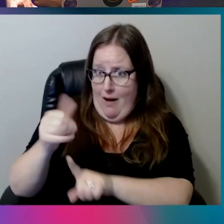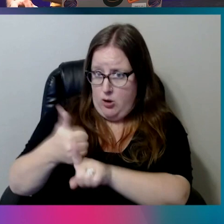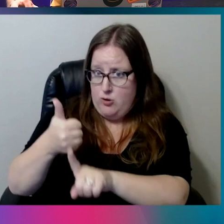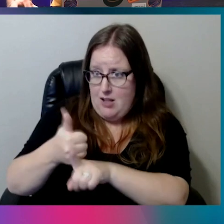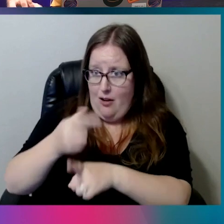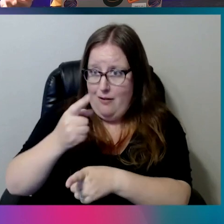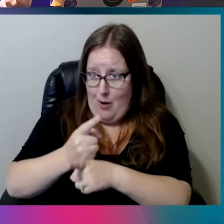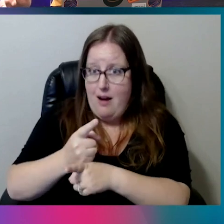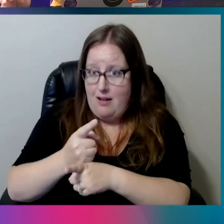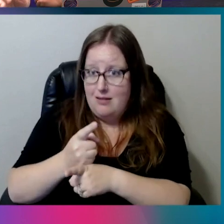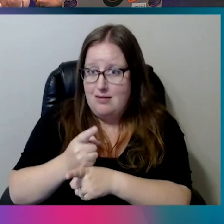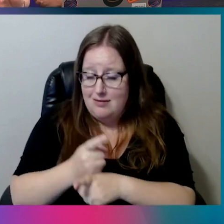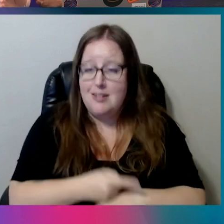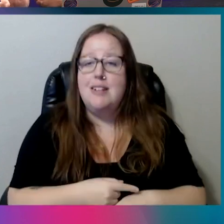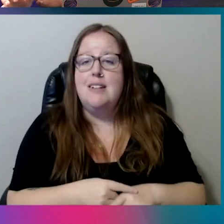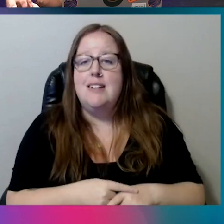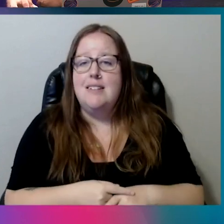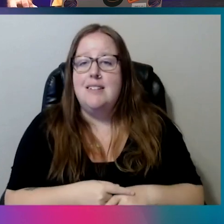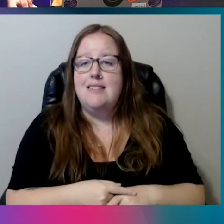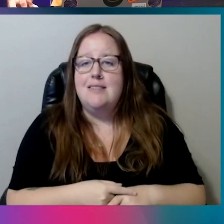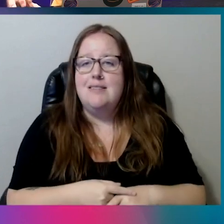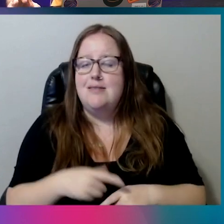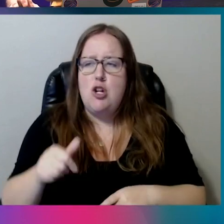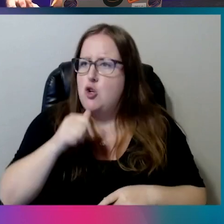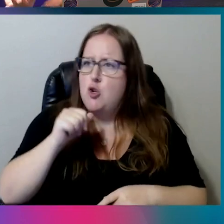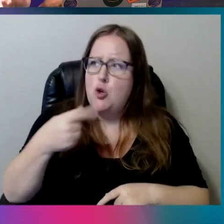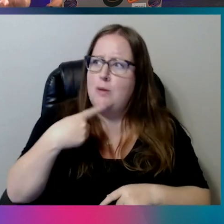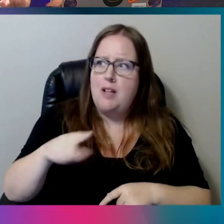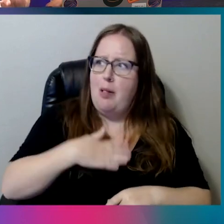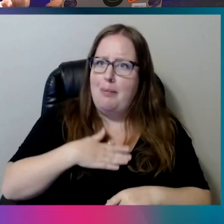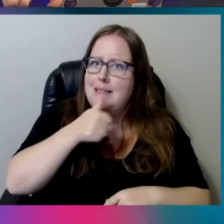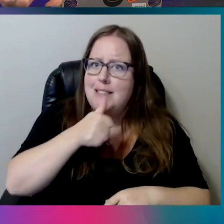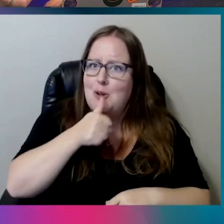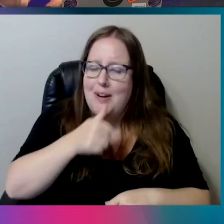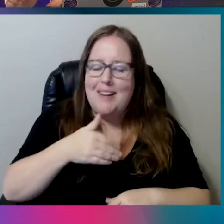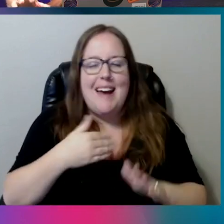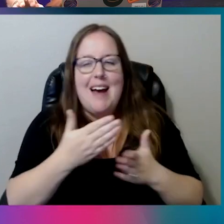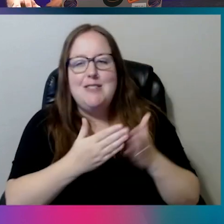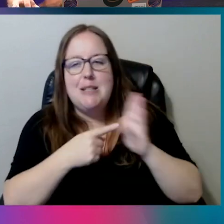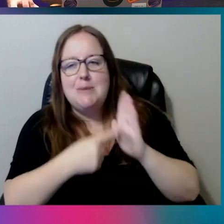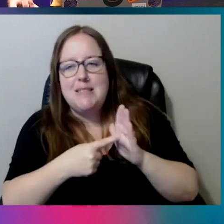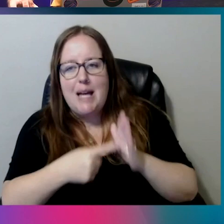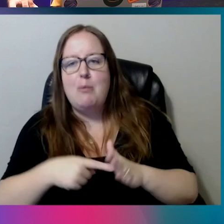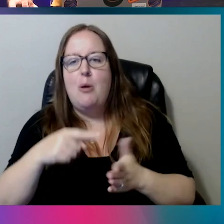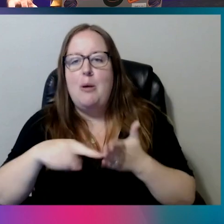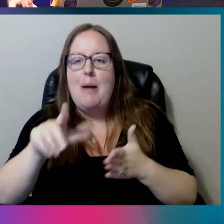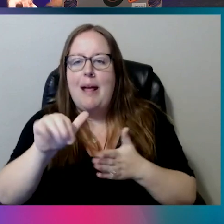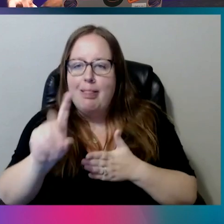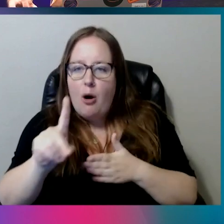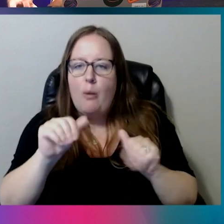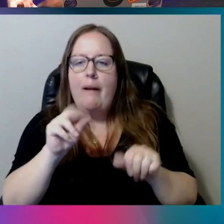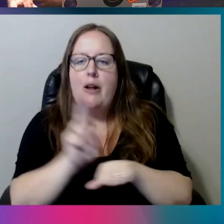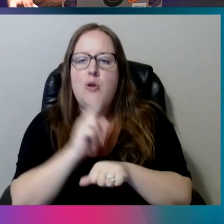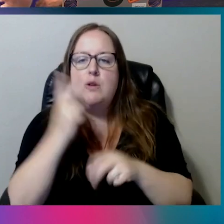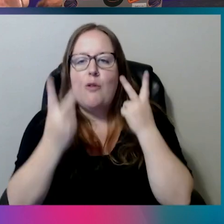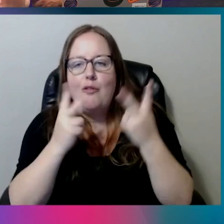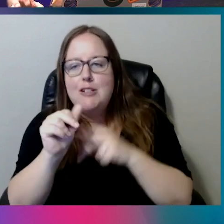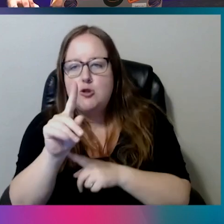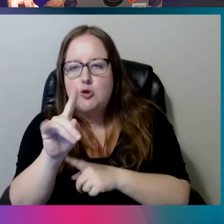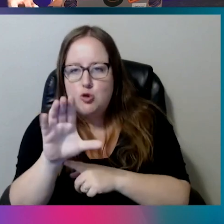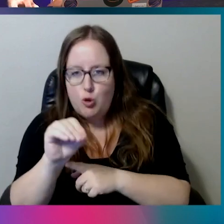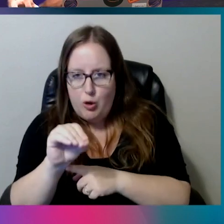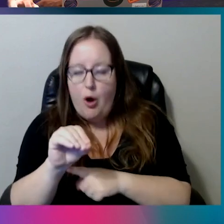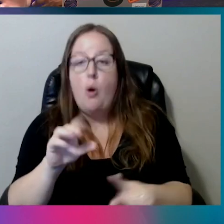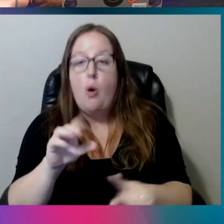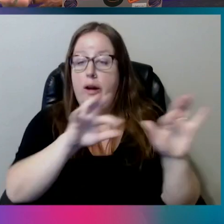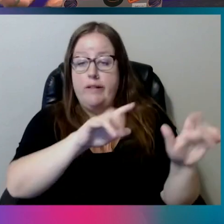so here we go. I've got examples. Don't tell all my secrets, Steve. I have some sample payloads I can use, just as in Visual Studio, which I didn't show there, but we have these. Or you can type in your